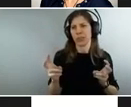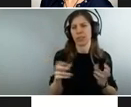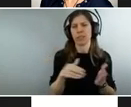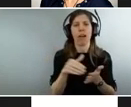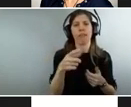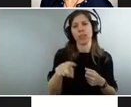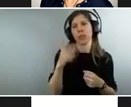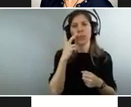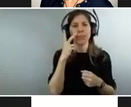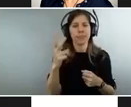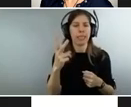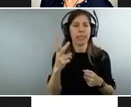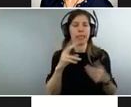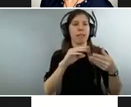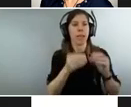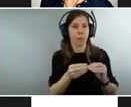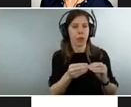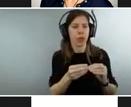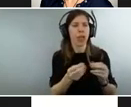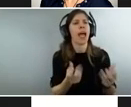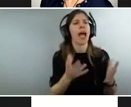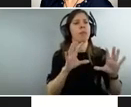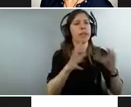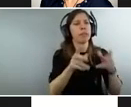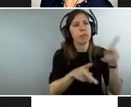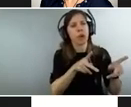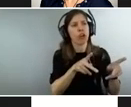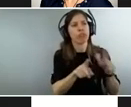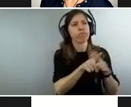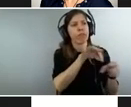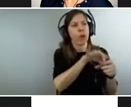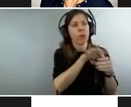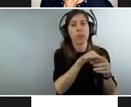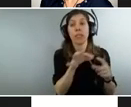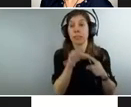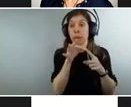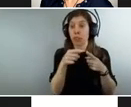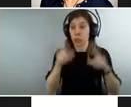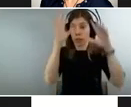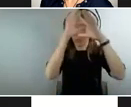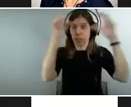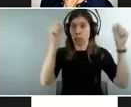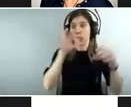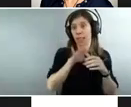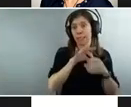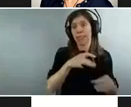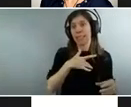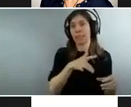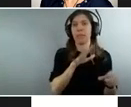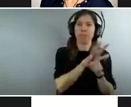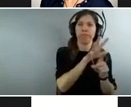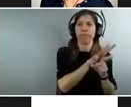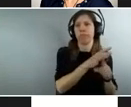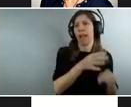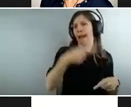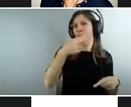the number of people voting, especially in presidential elections. Those tend to be the highest voter turnout.